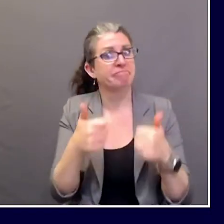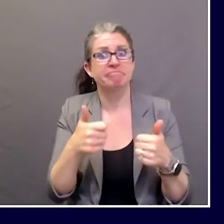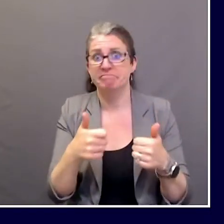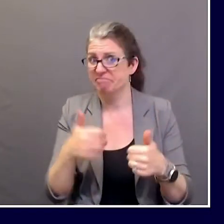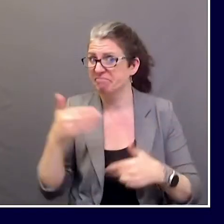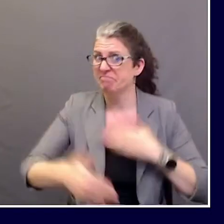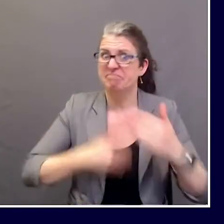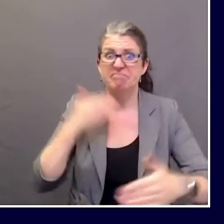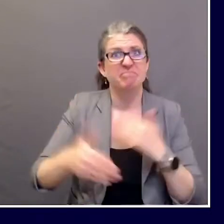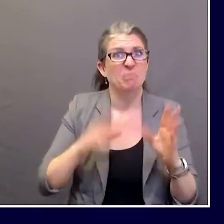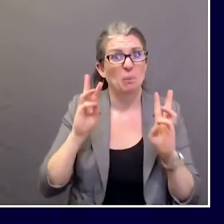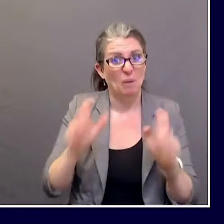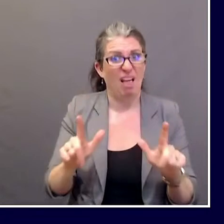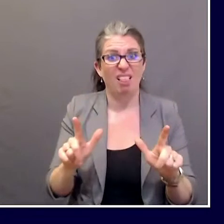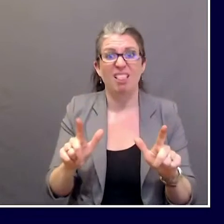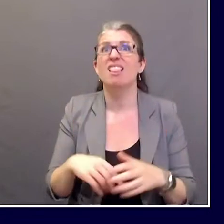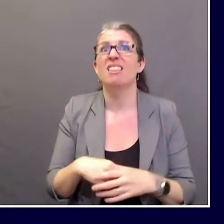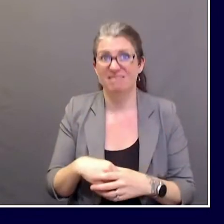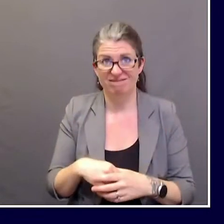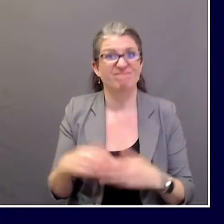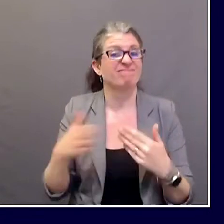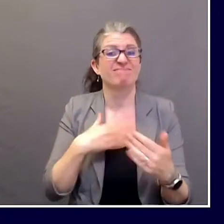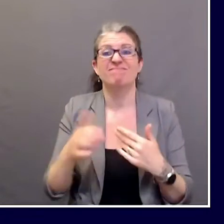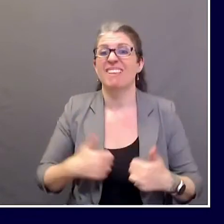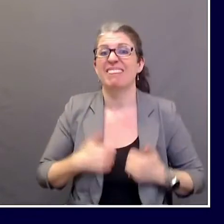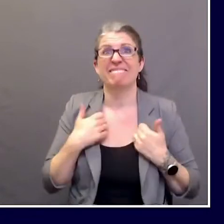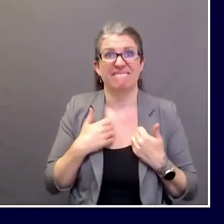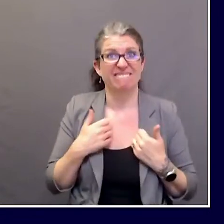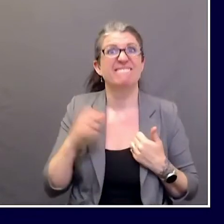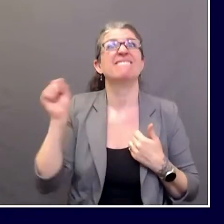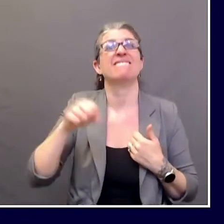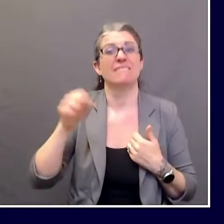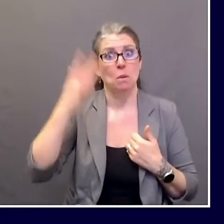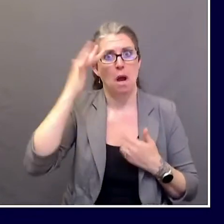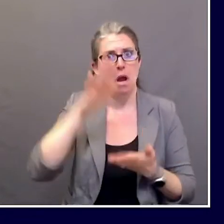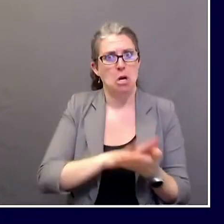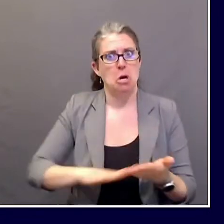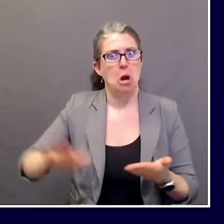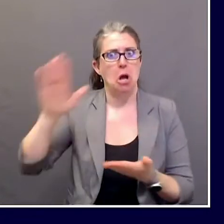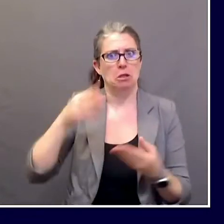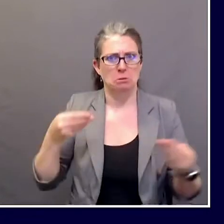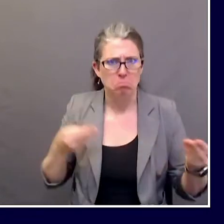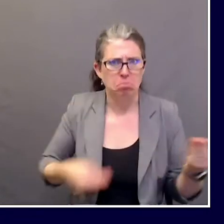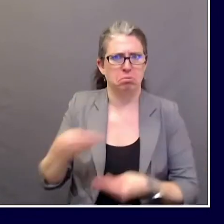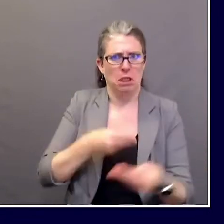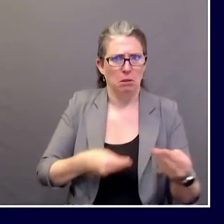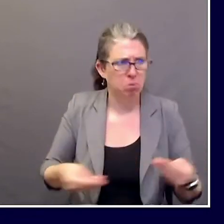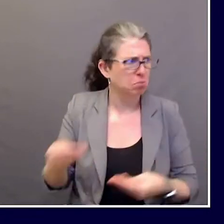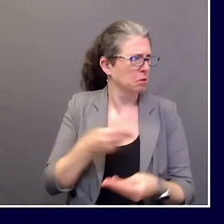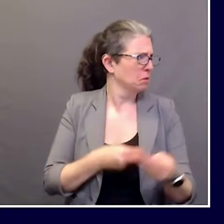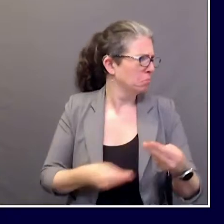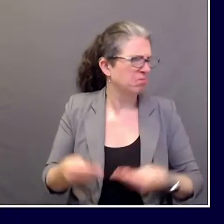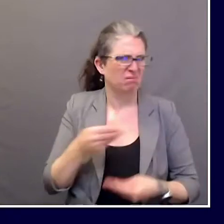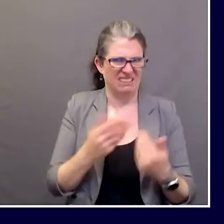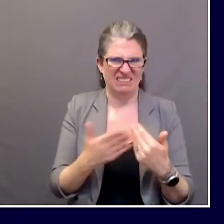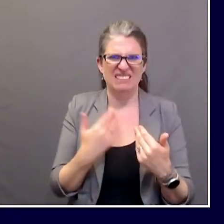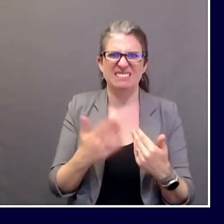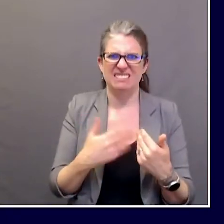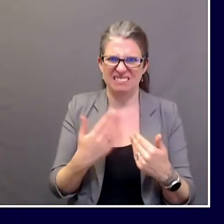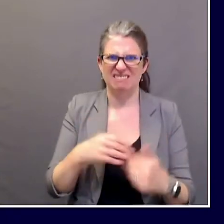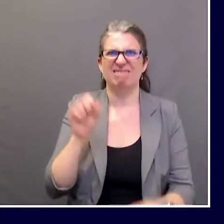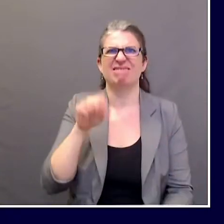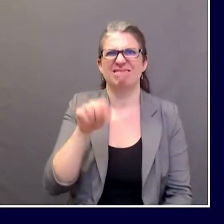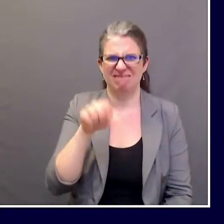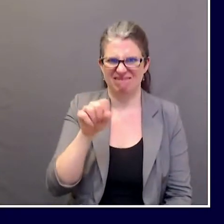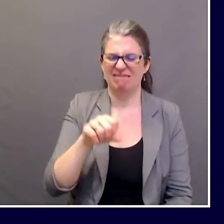seen a lot of cases of COVID on college and university campuses. So we're encouraging colleges and university students to sign up in